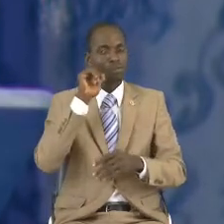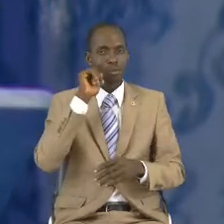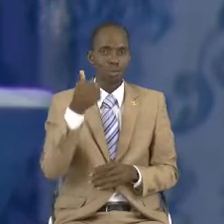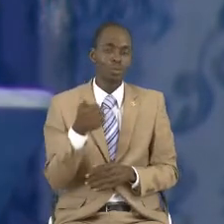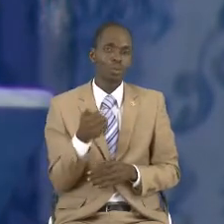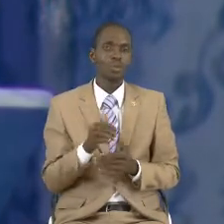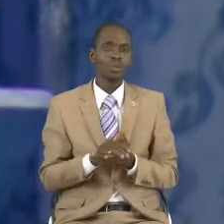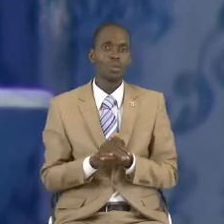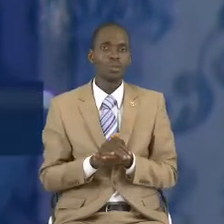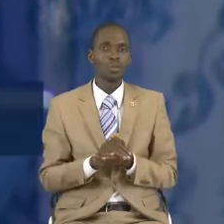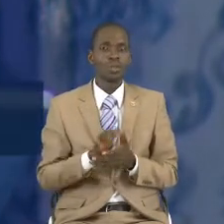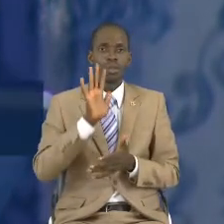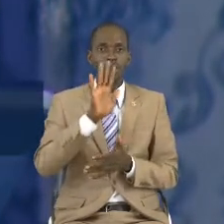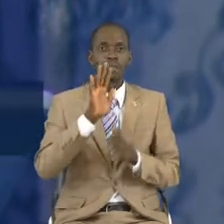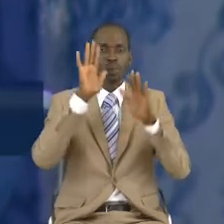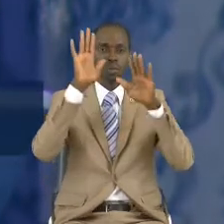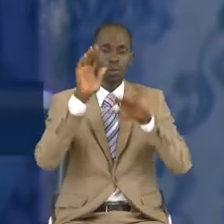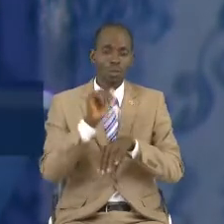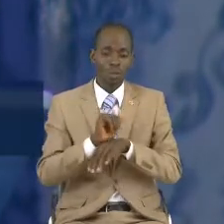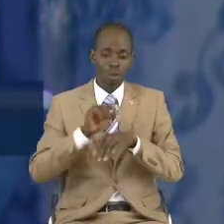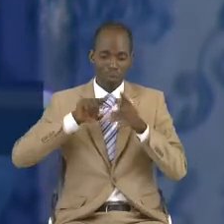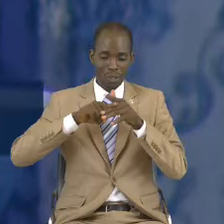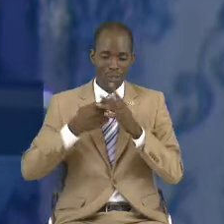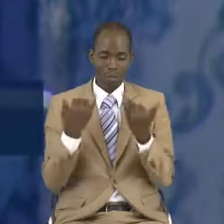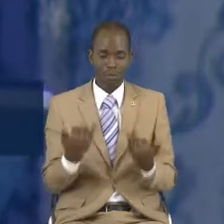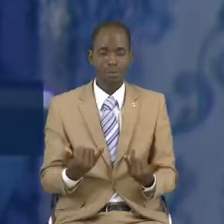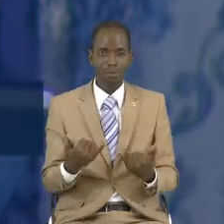your miracle begins from tonight